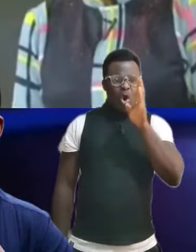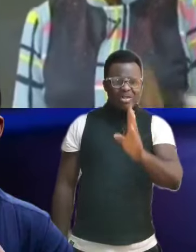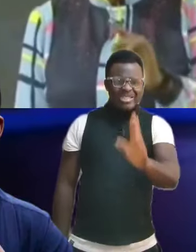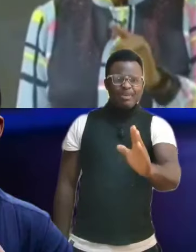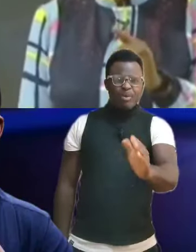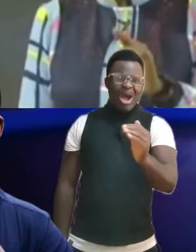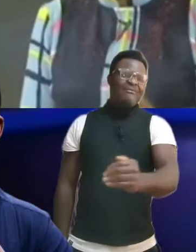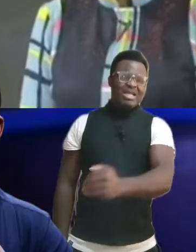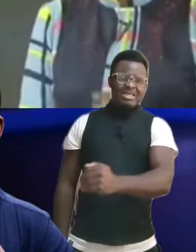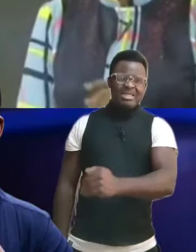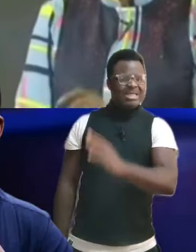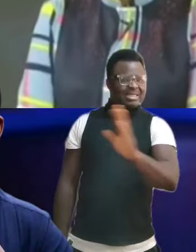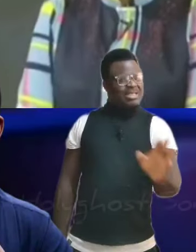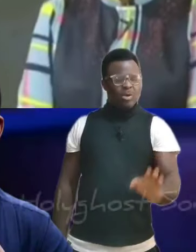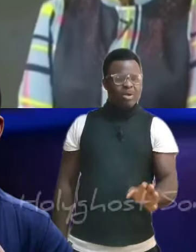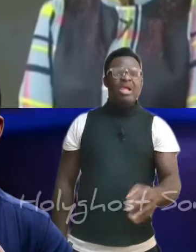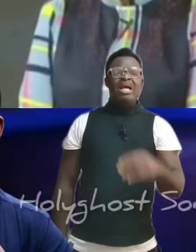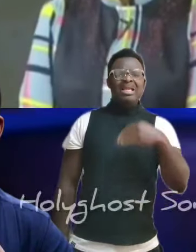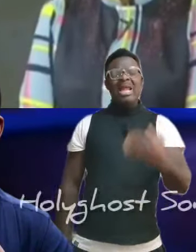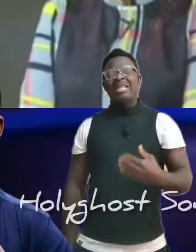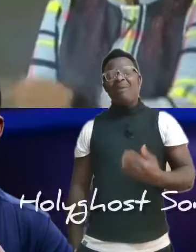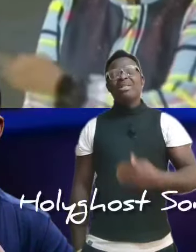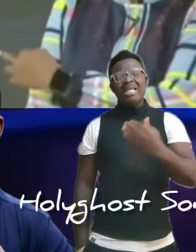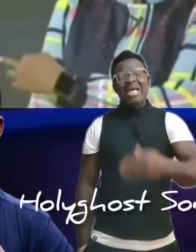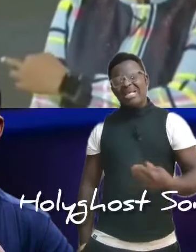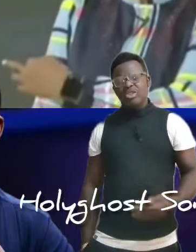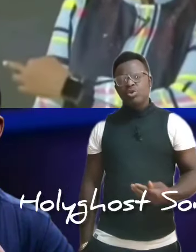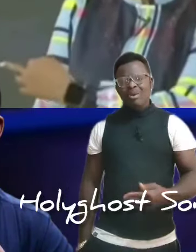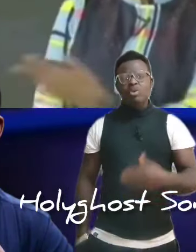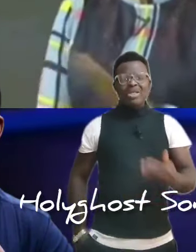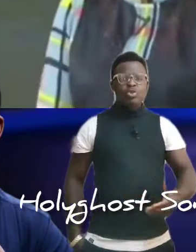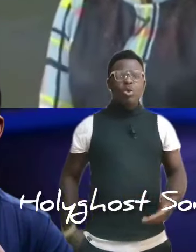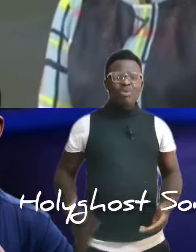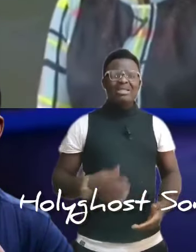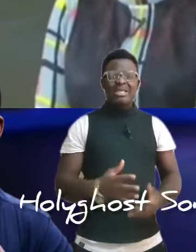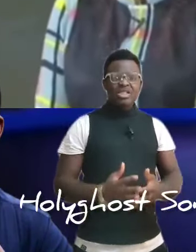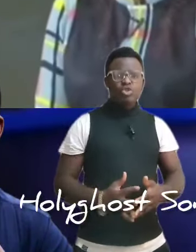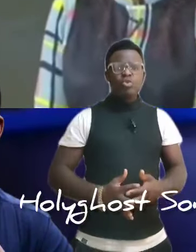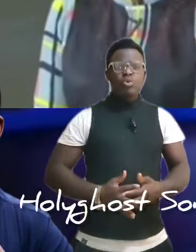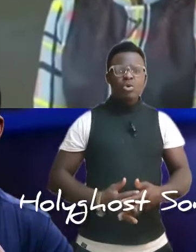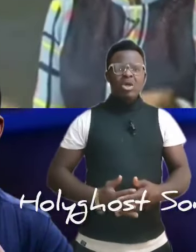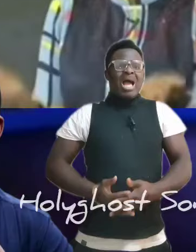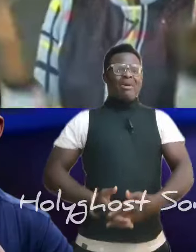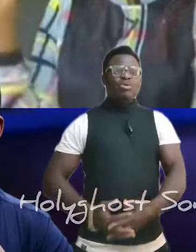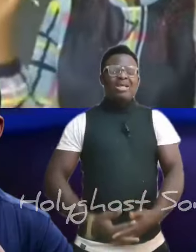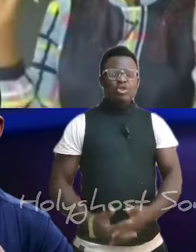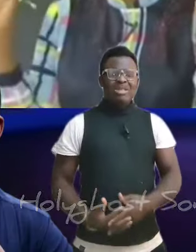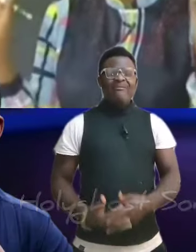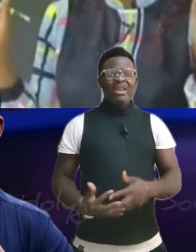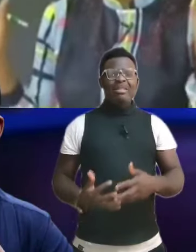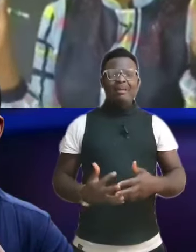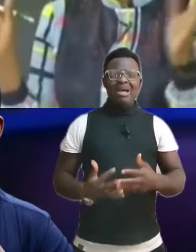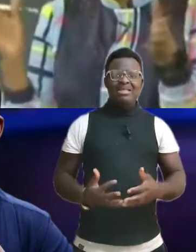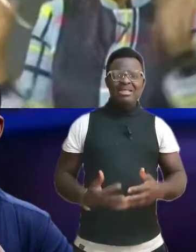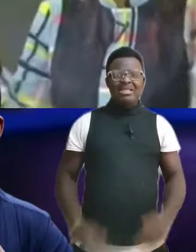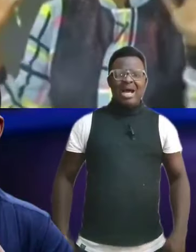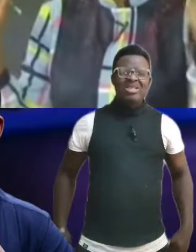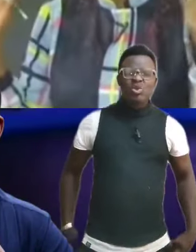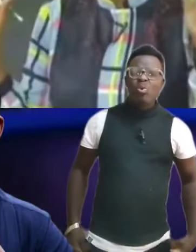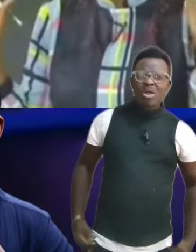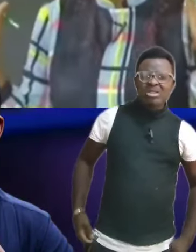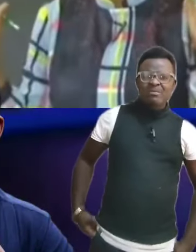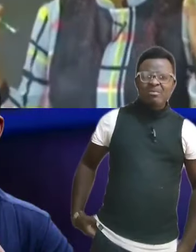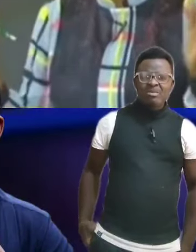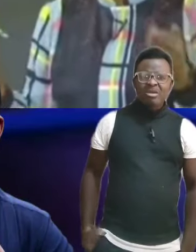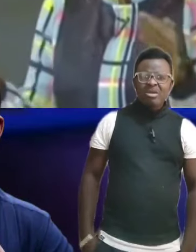naira from the pump price. And if you see the queue in Abuja, I couldn't buy fuel. The car I have never driven, I've led for